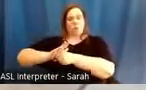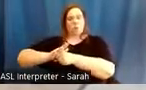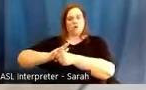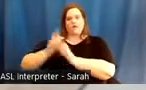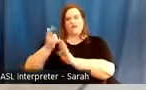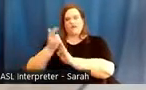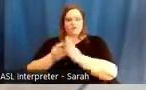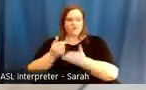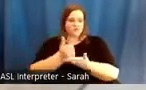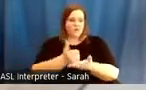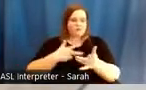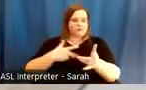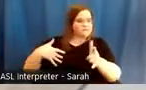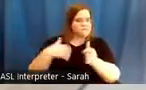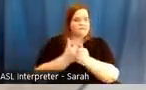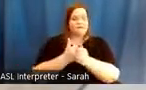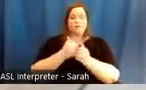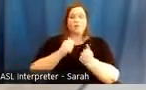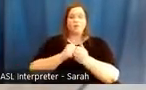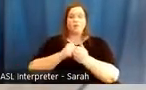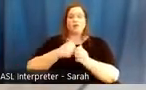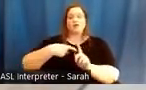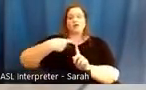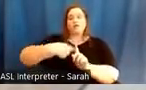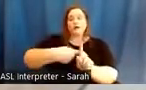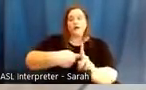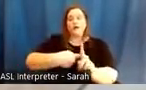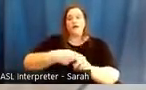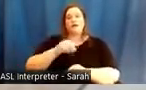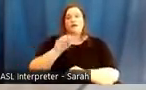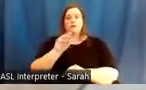mortgages, and other housing-related costs like utilities.